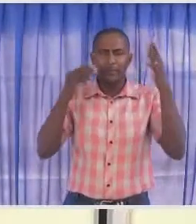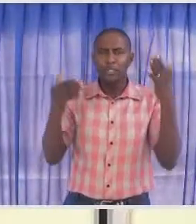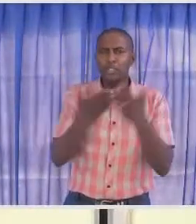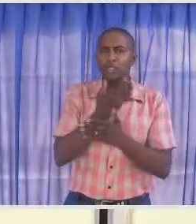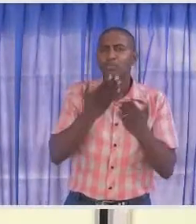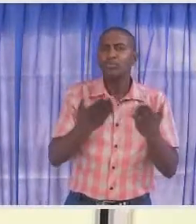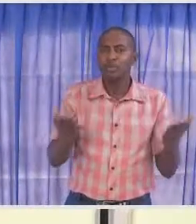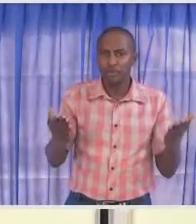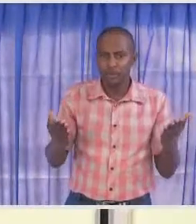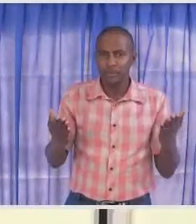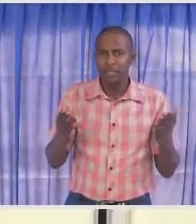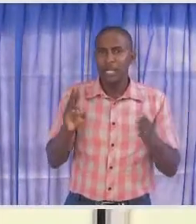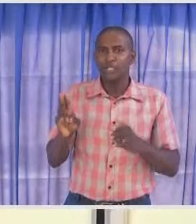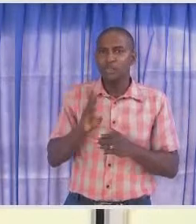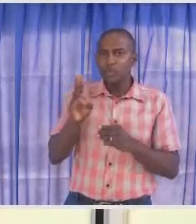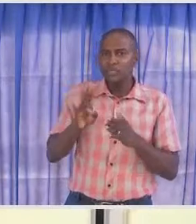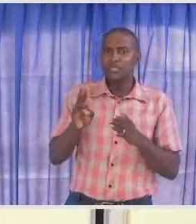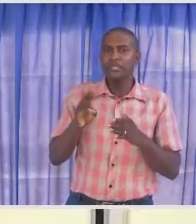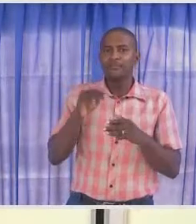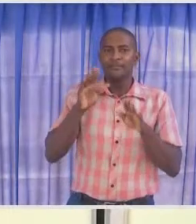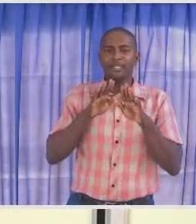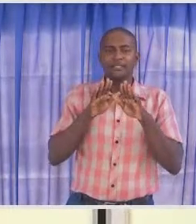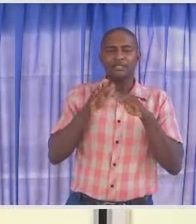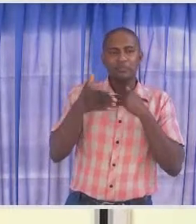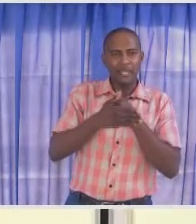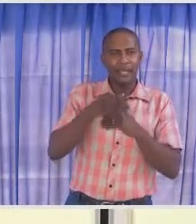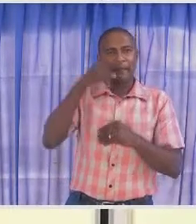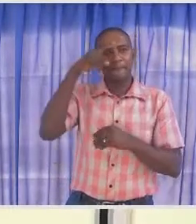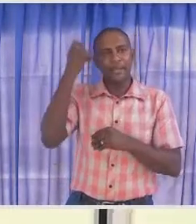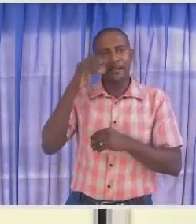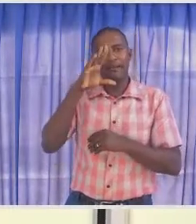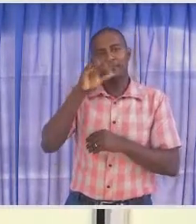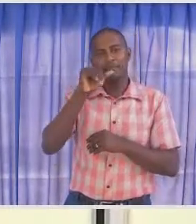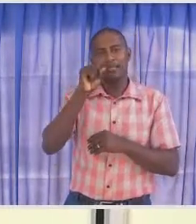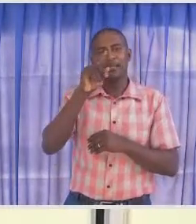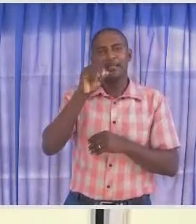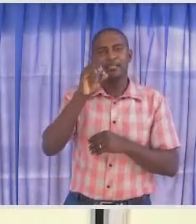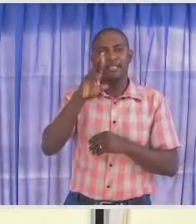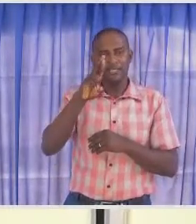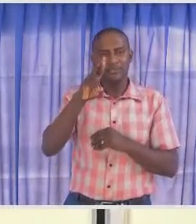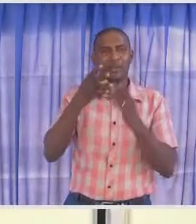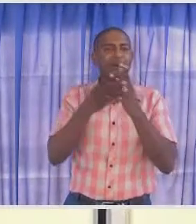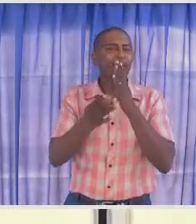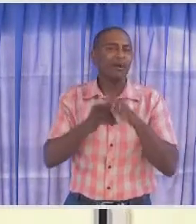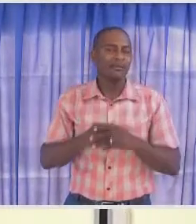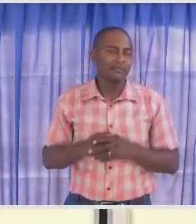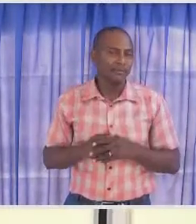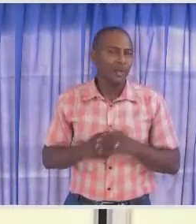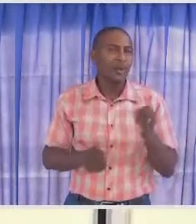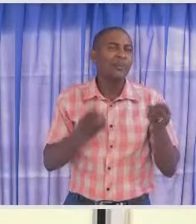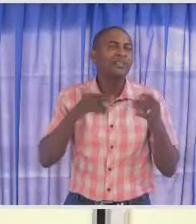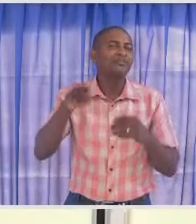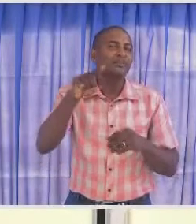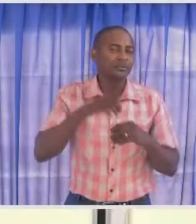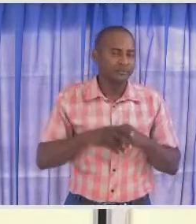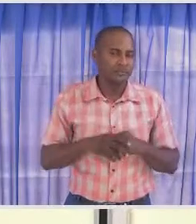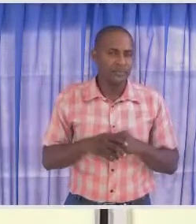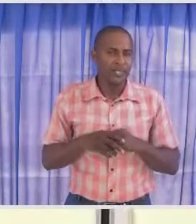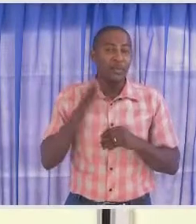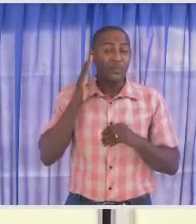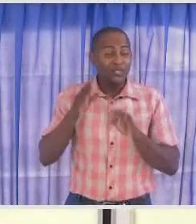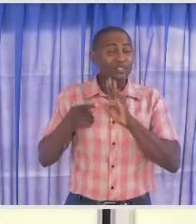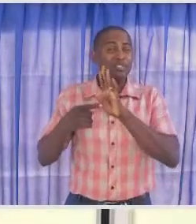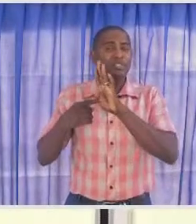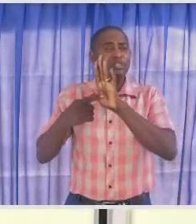utilizing Jamaican black castor oil? That's just one example, but it shows you the vast potential of why